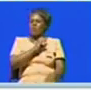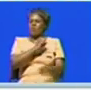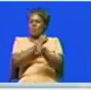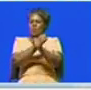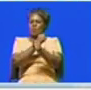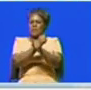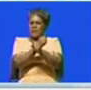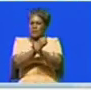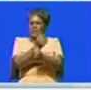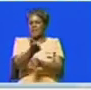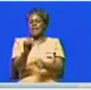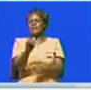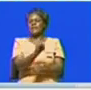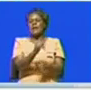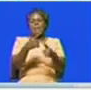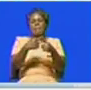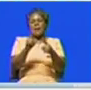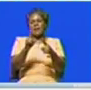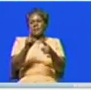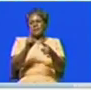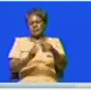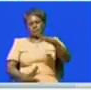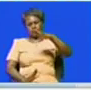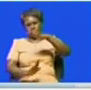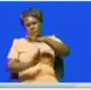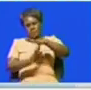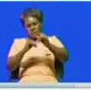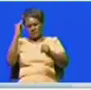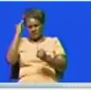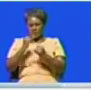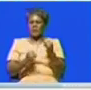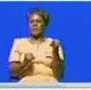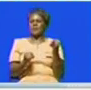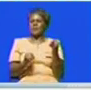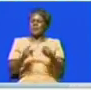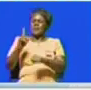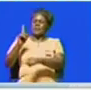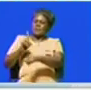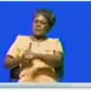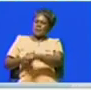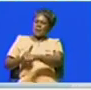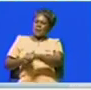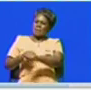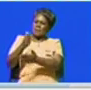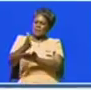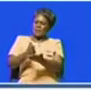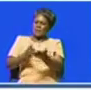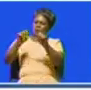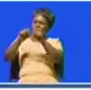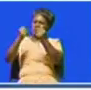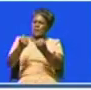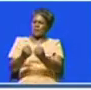we do not like remains. But ultimately, and this is the last one, Yvonne, when you put a section of a